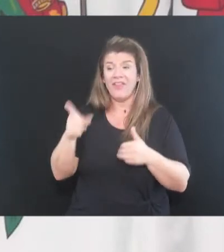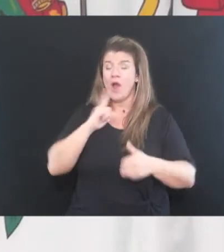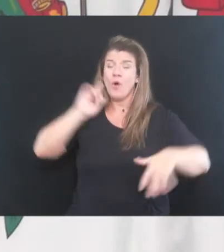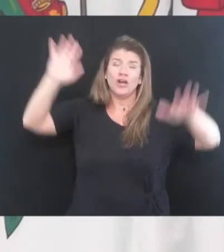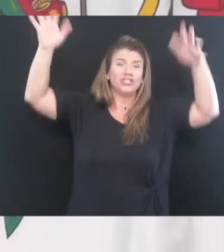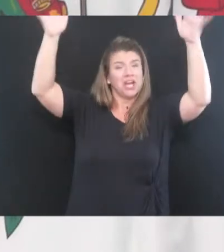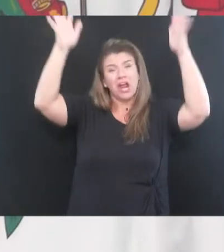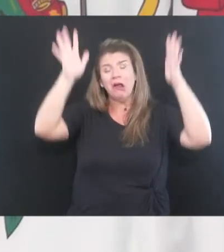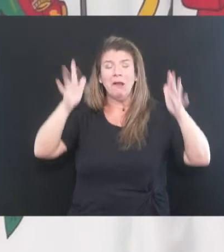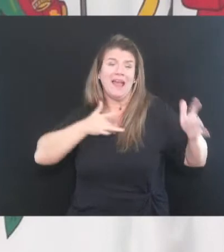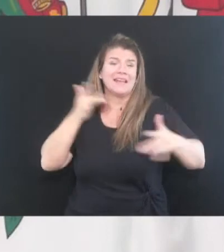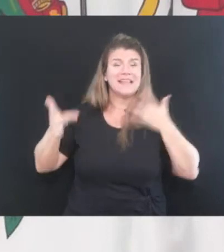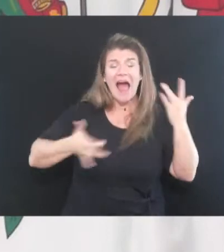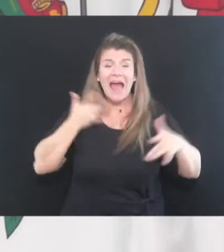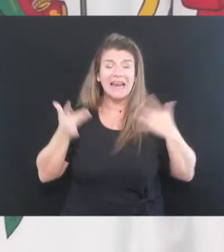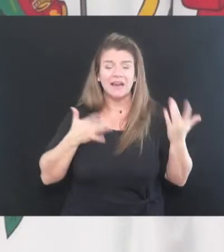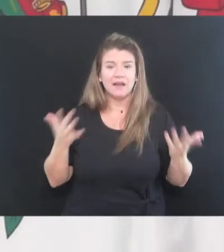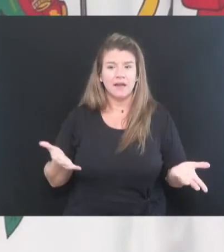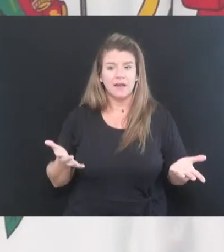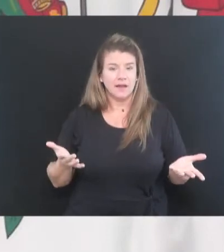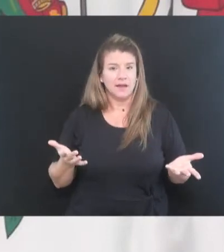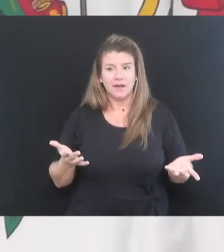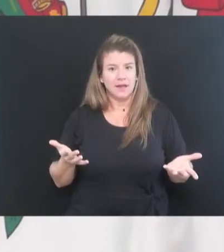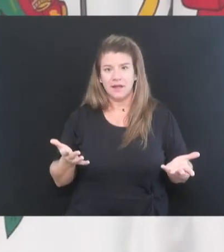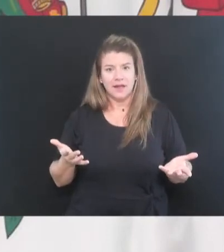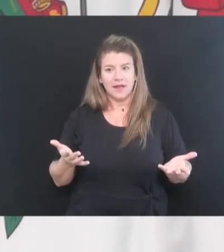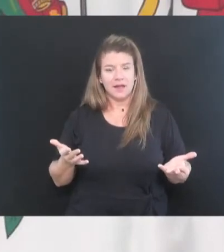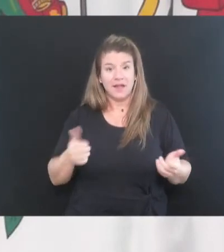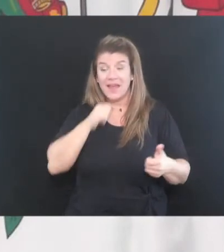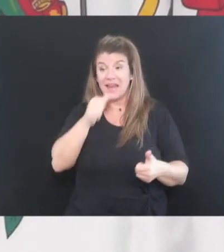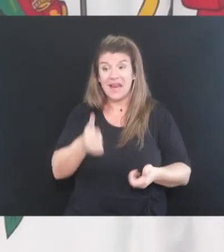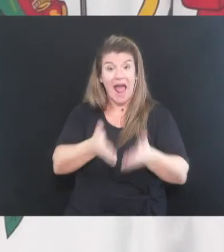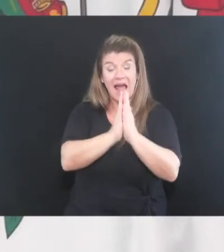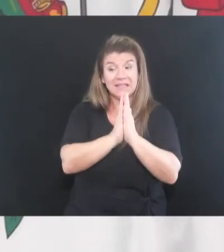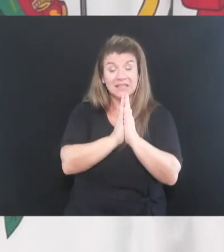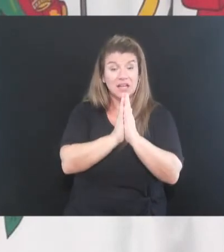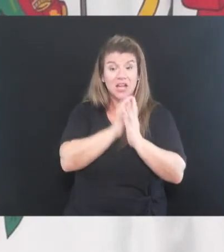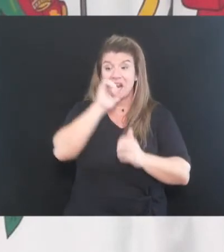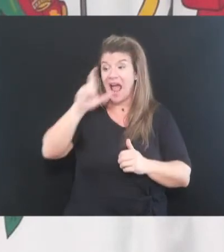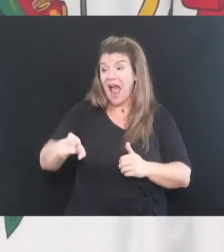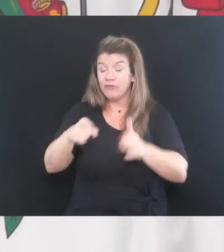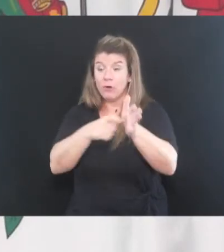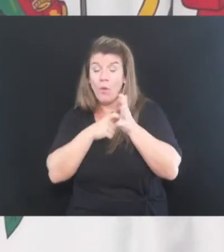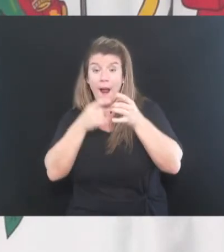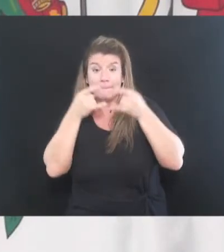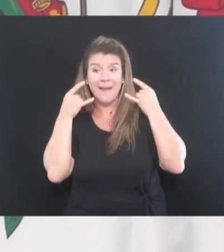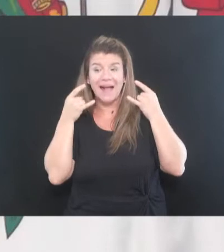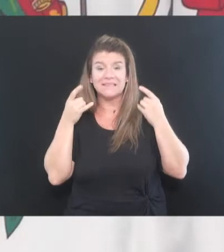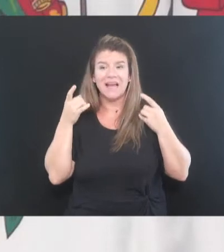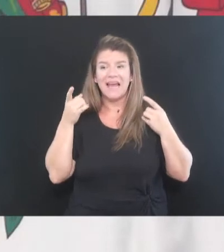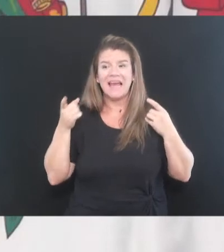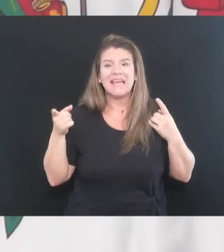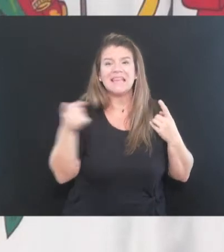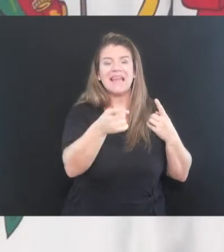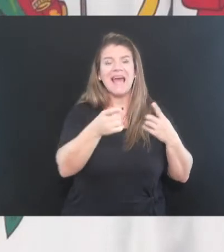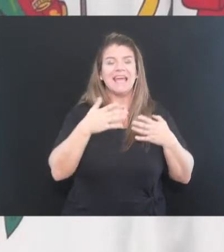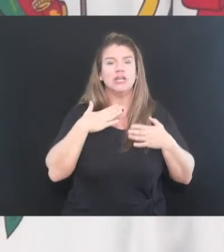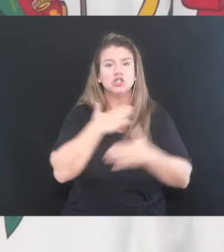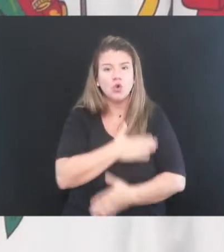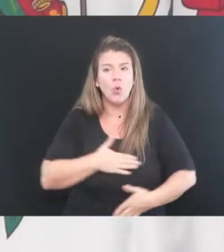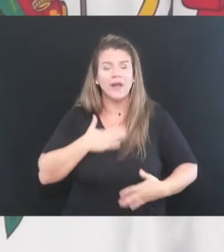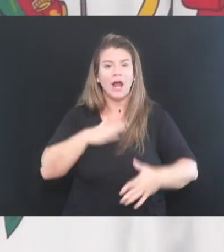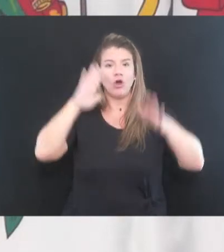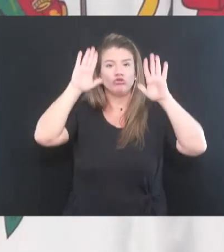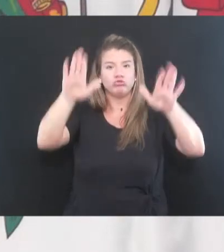like crazy, and they surely didn't have to be wearing their mask, and they weren't. They enjoyed an incredible